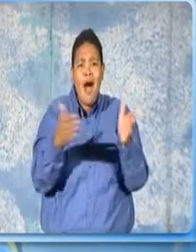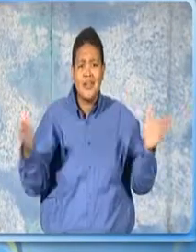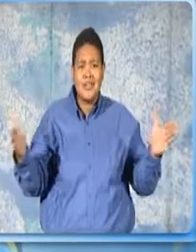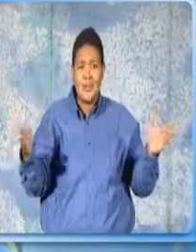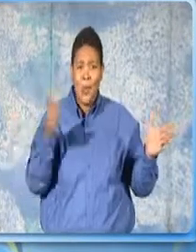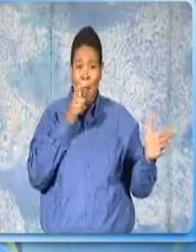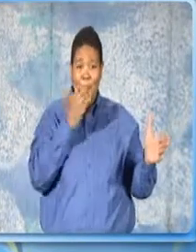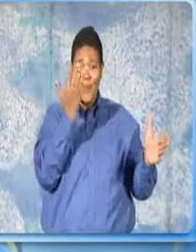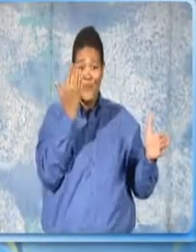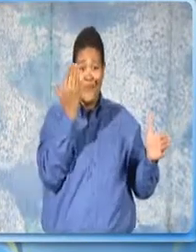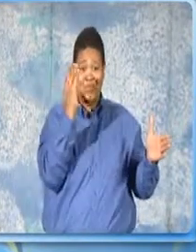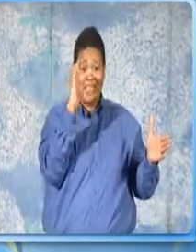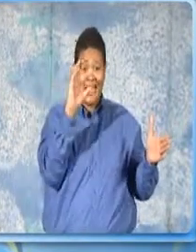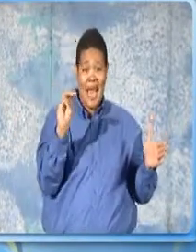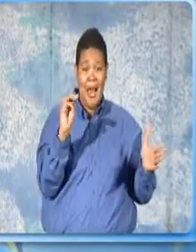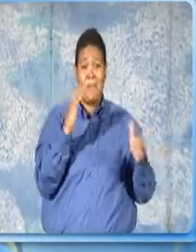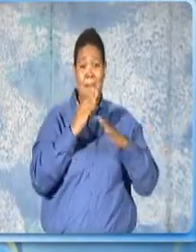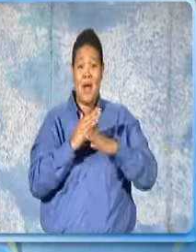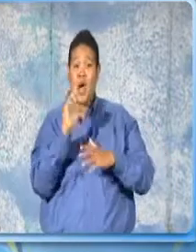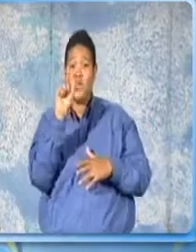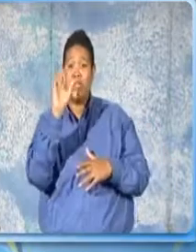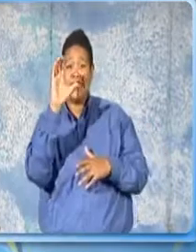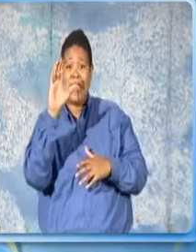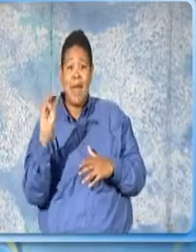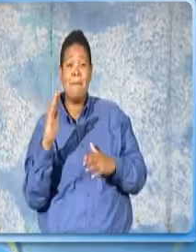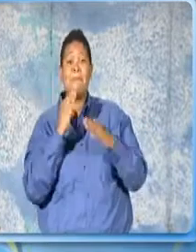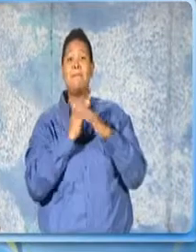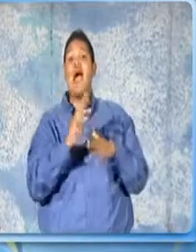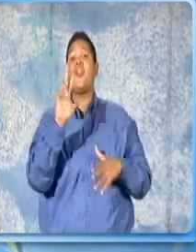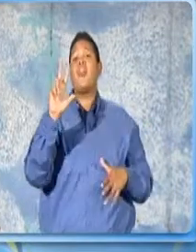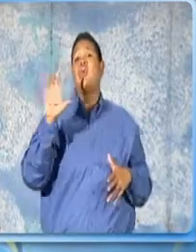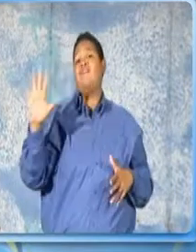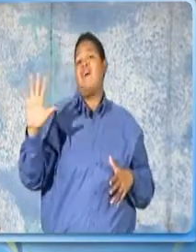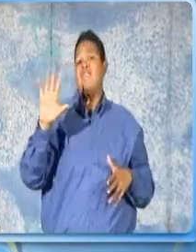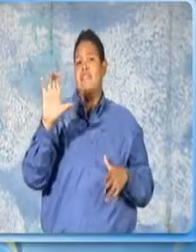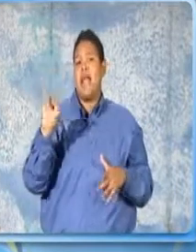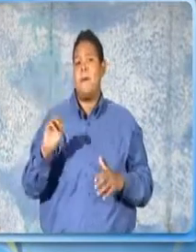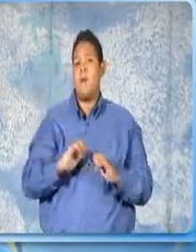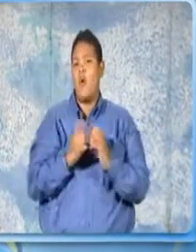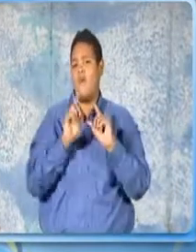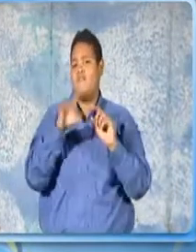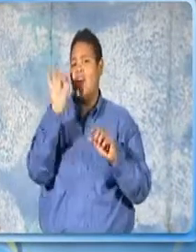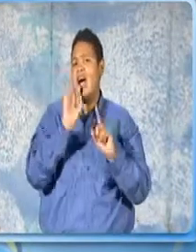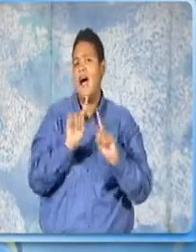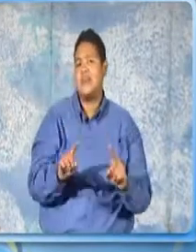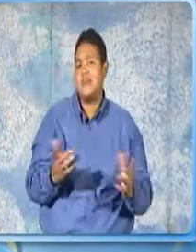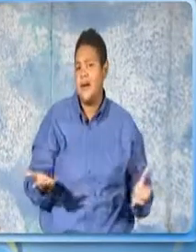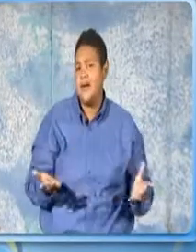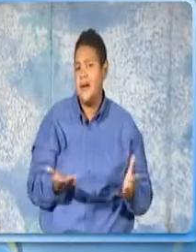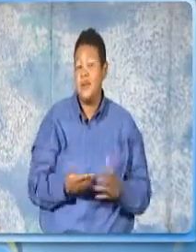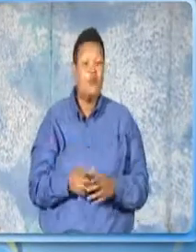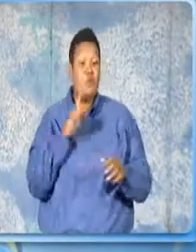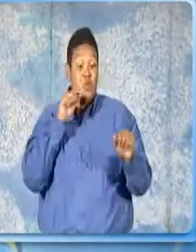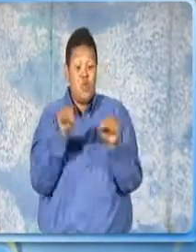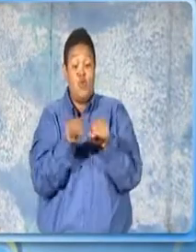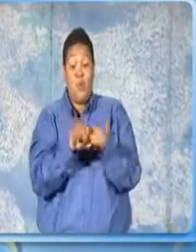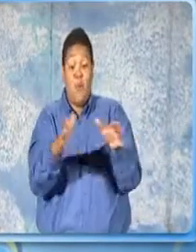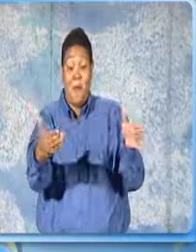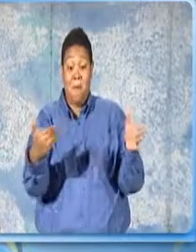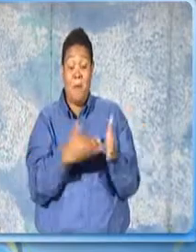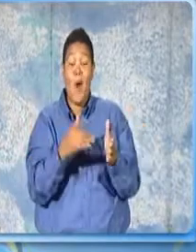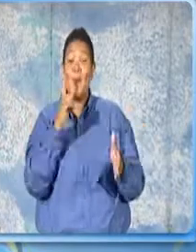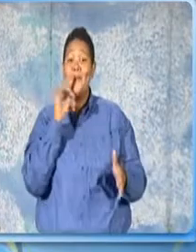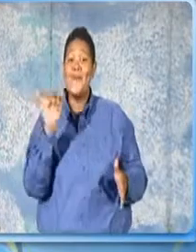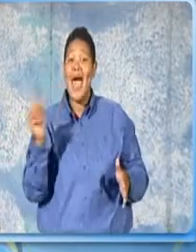15 centimeters by 20 centimeters by 35 centimeters? The shoebox, like the